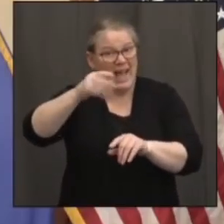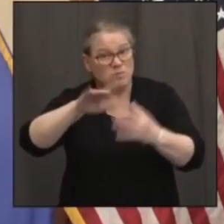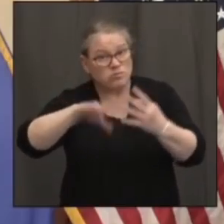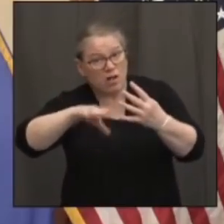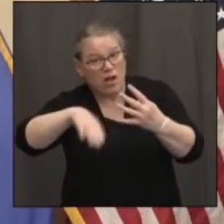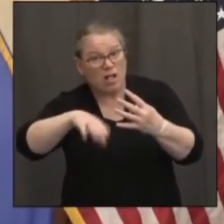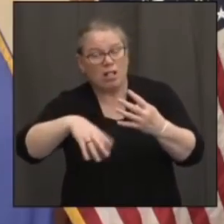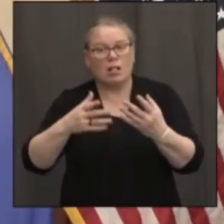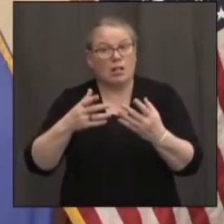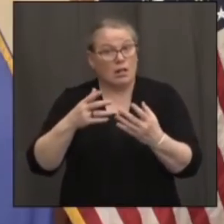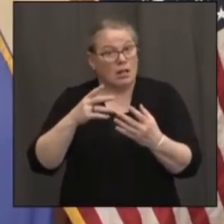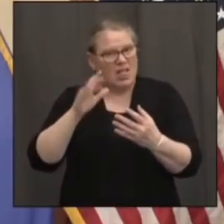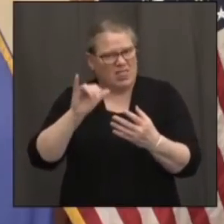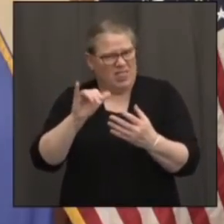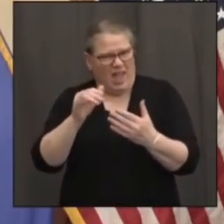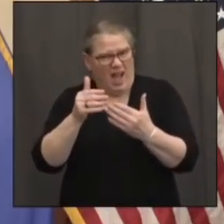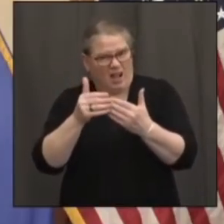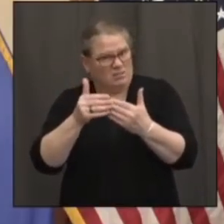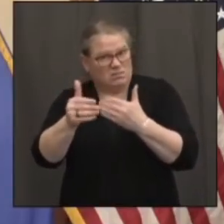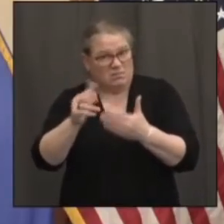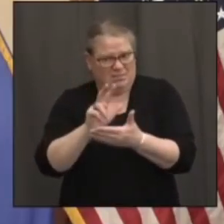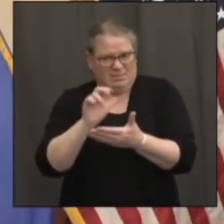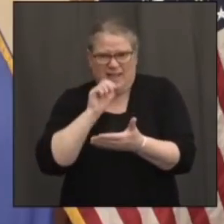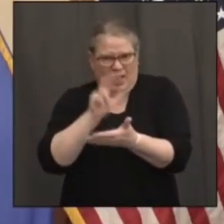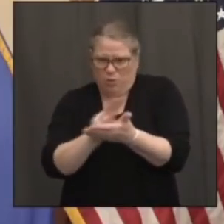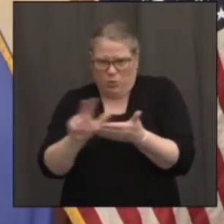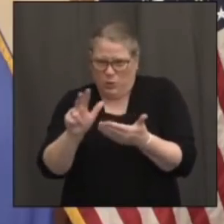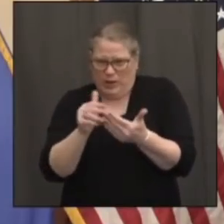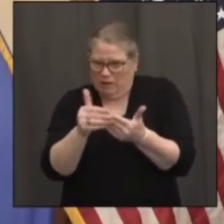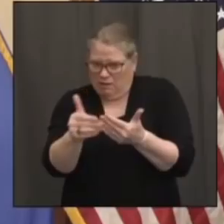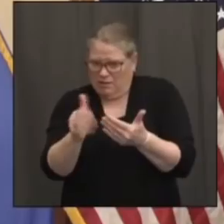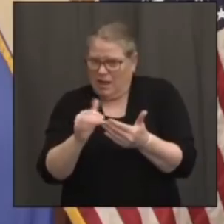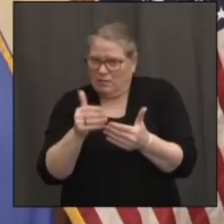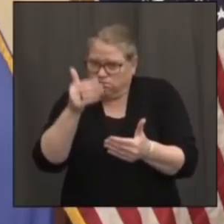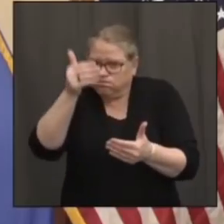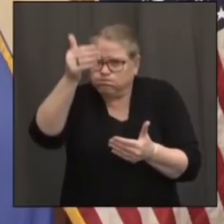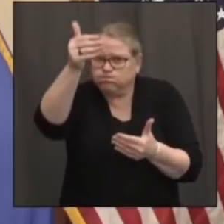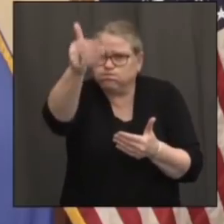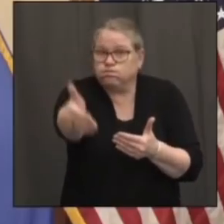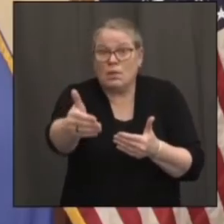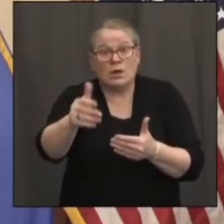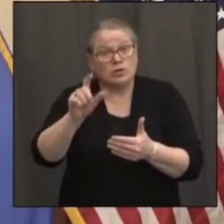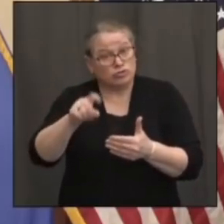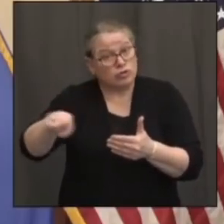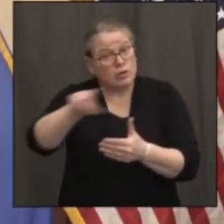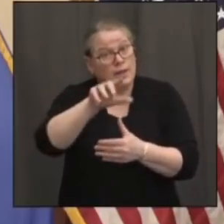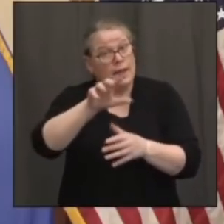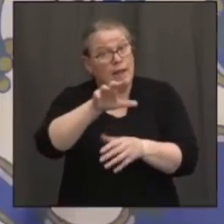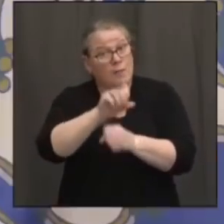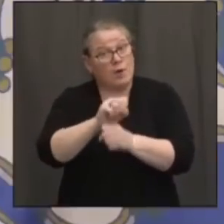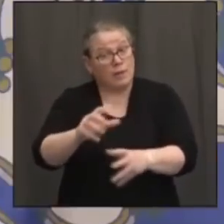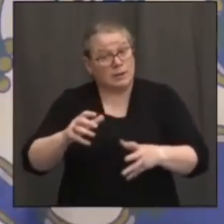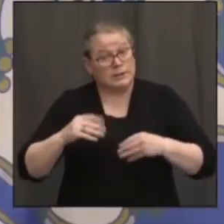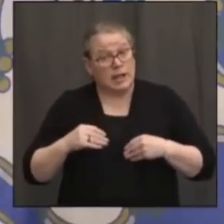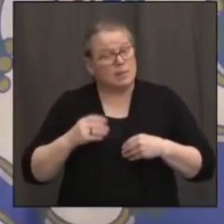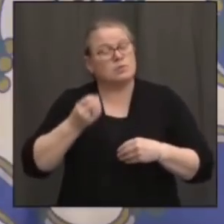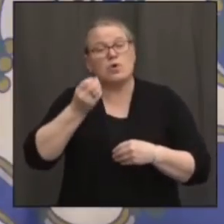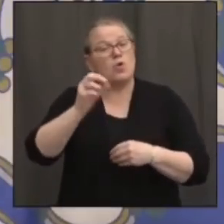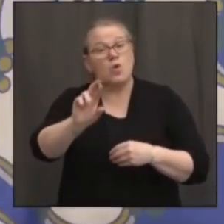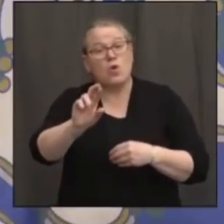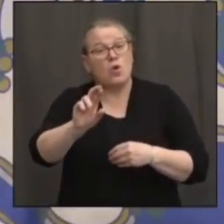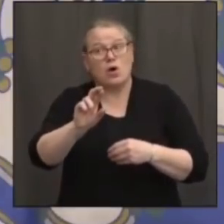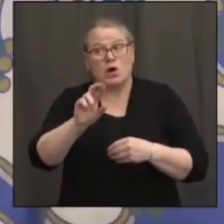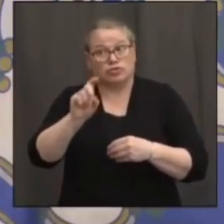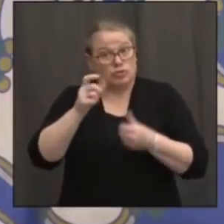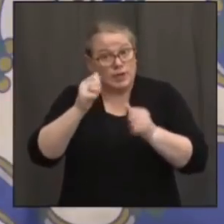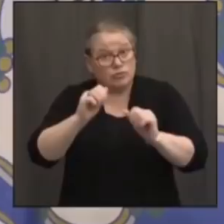those dates, or should they wait if they want to try to get a vaccination sooner? I think if you've got a date, I would